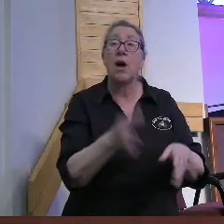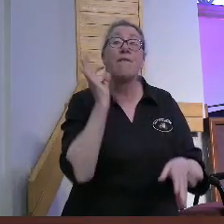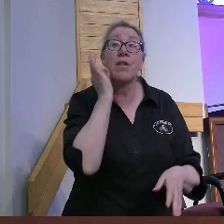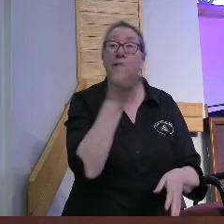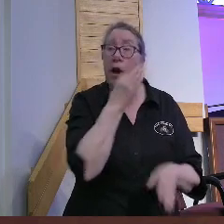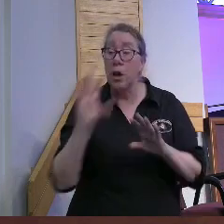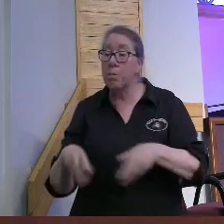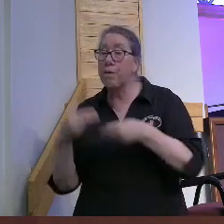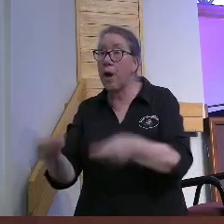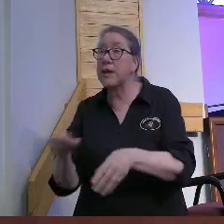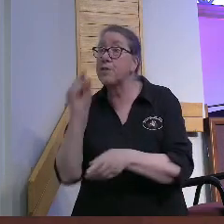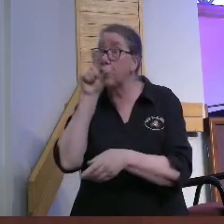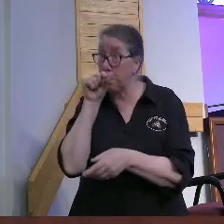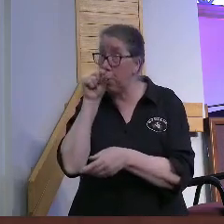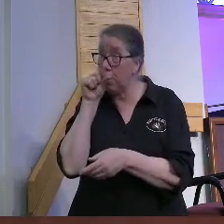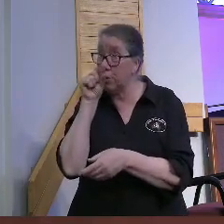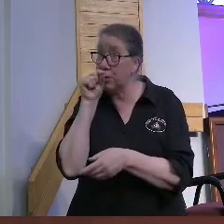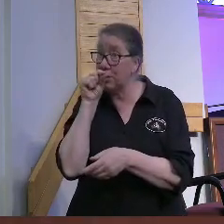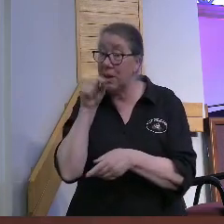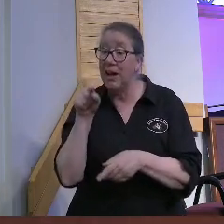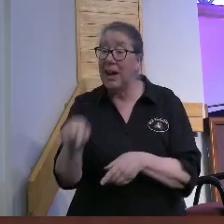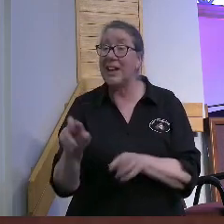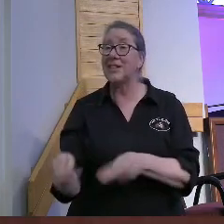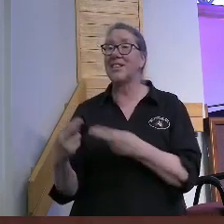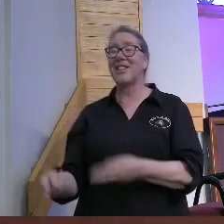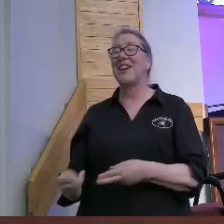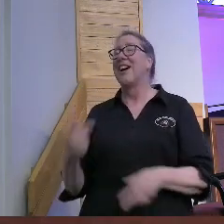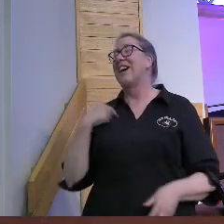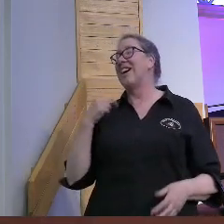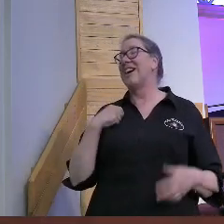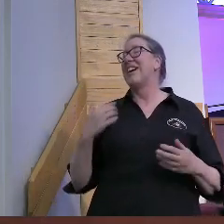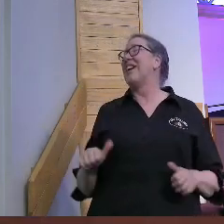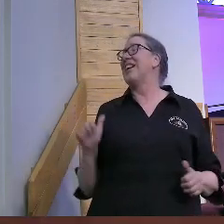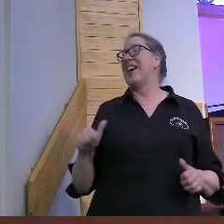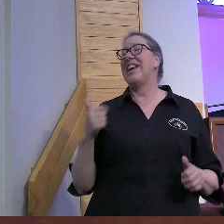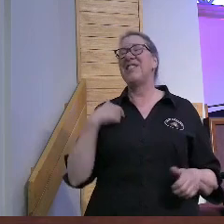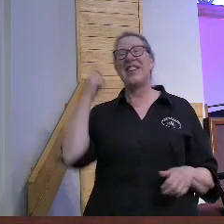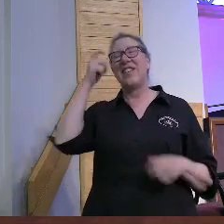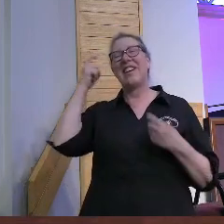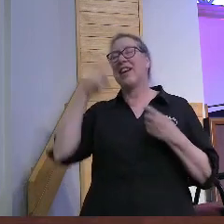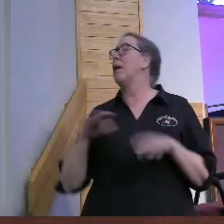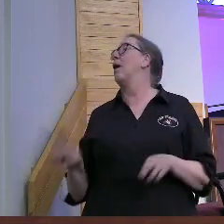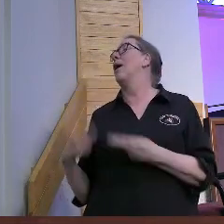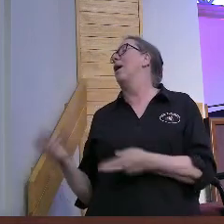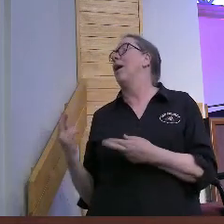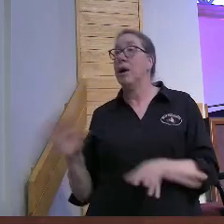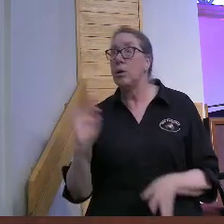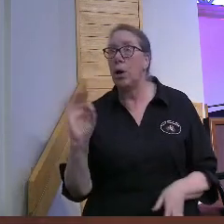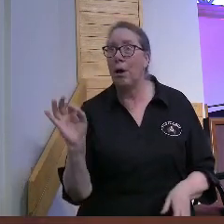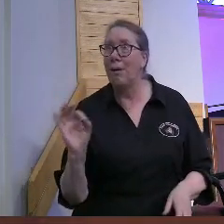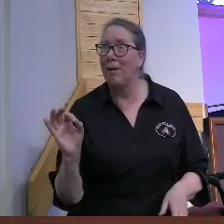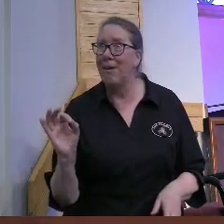be responsible. The bird doesn't just lay back in its nest and say, I'm not going to worry. And you know, with a beak open to sky,